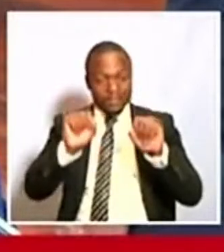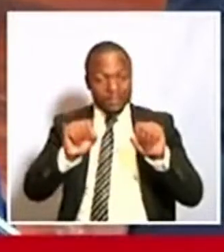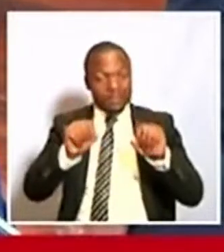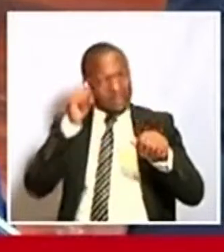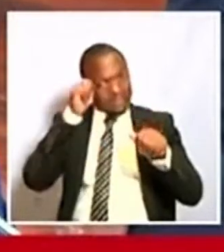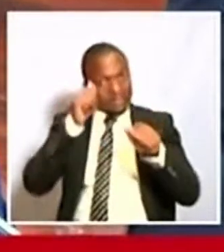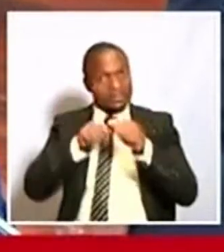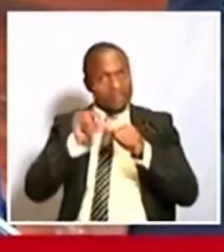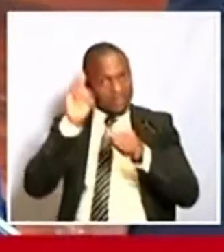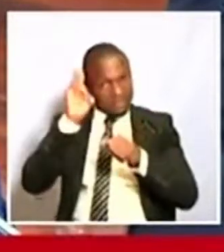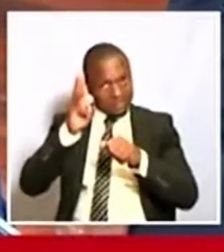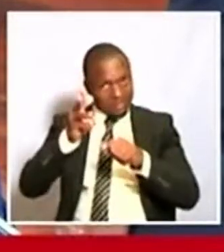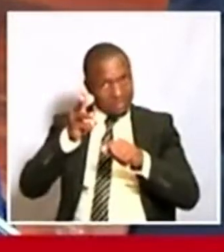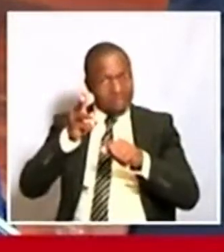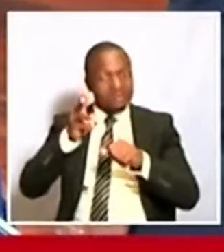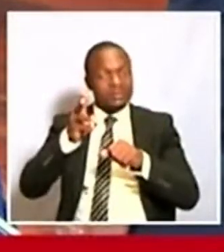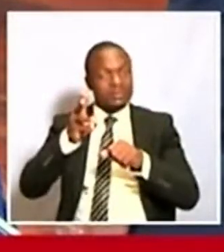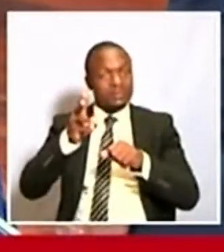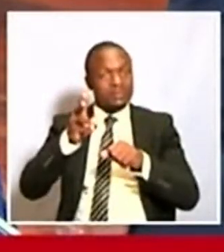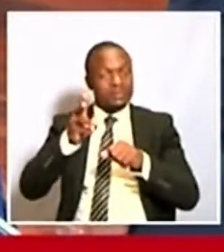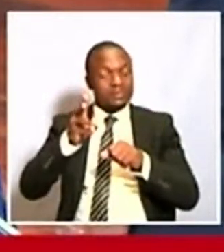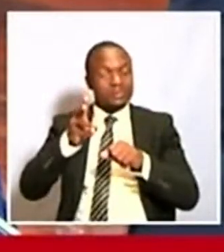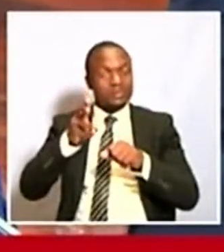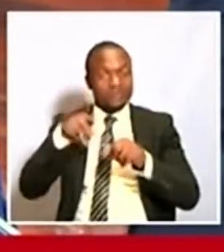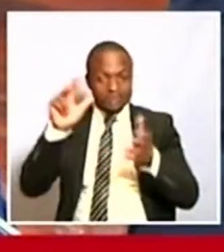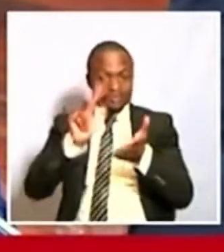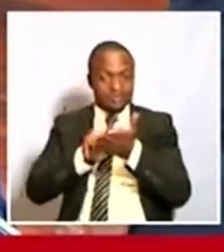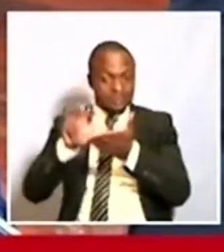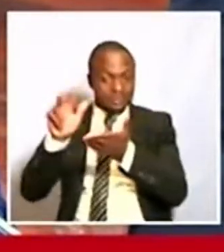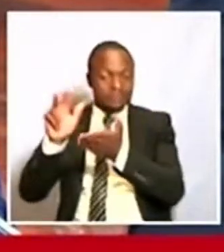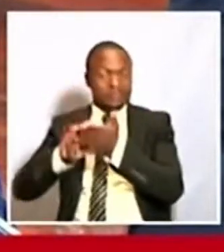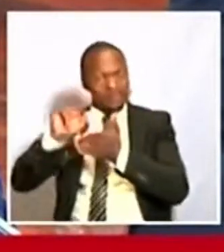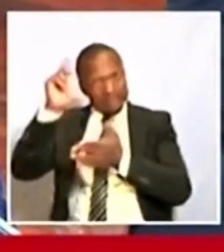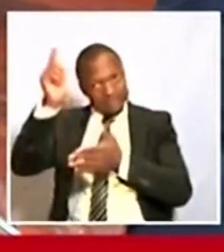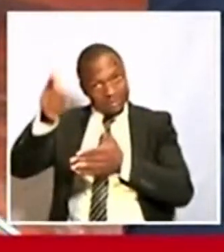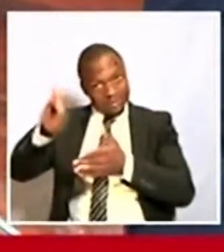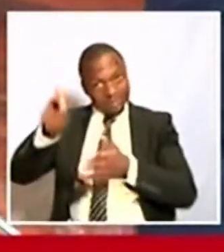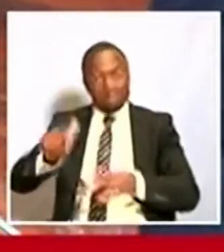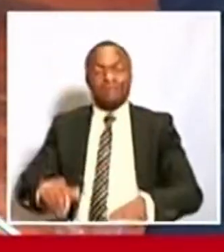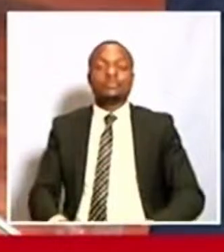and then they will be made to sign later on.